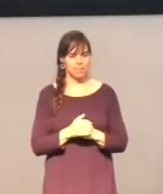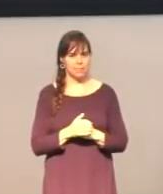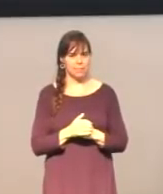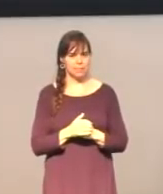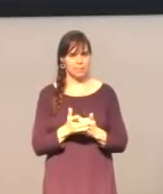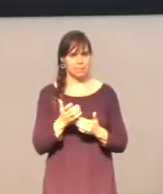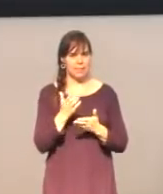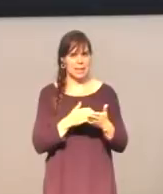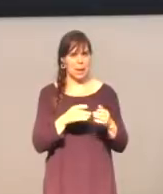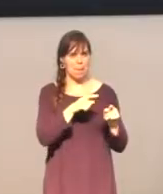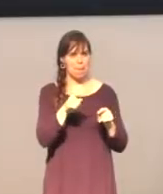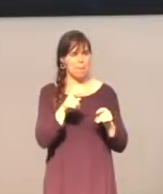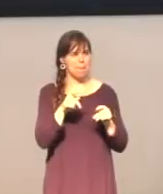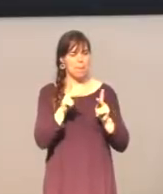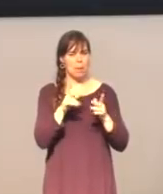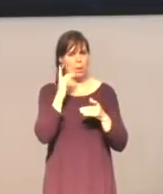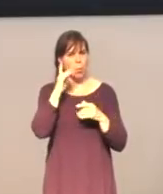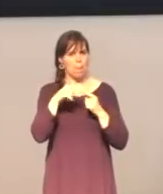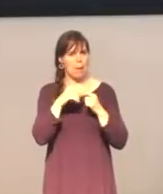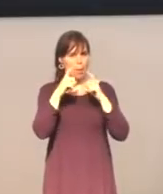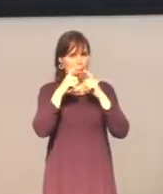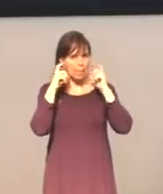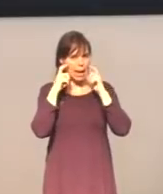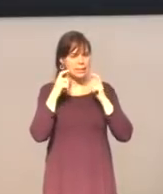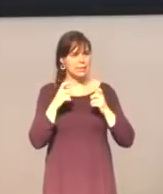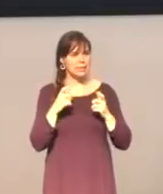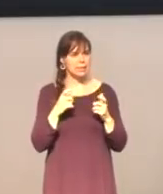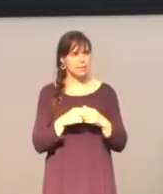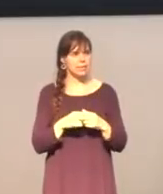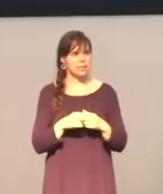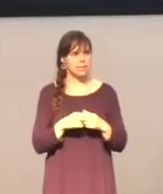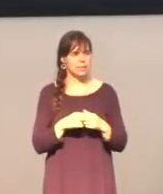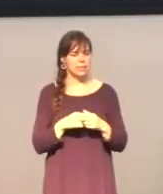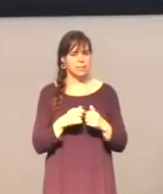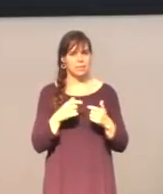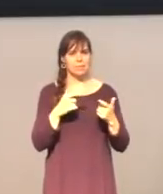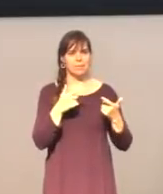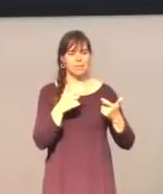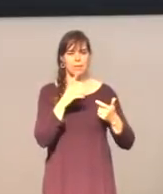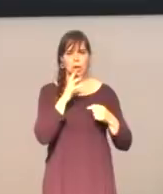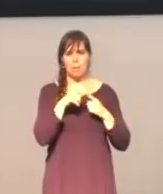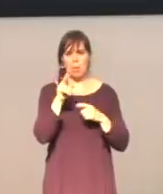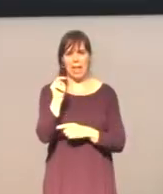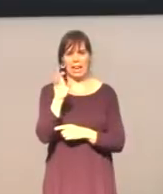there's a couple masking questions here. Some. I'm going to about the N95s.